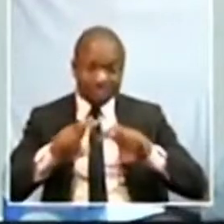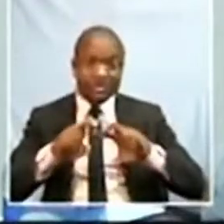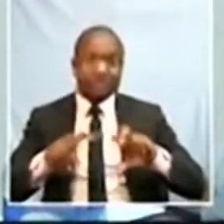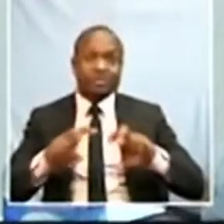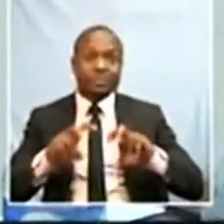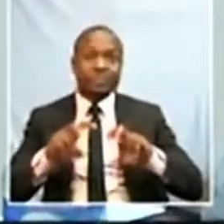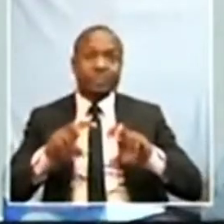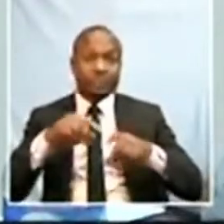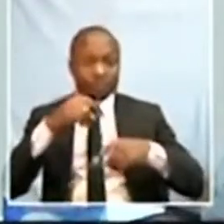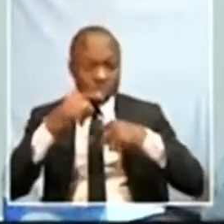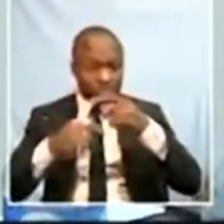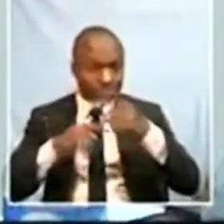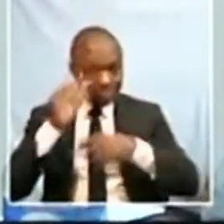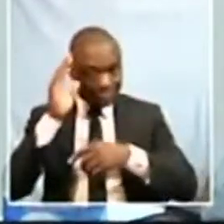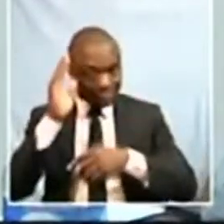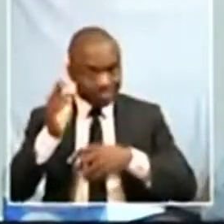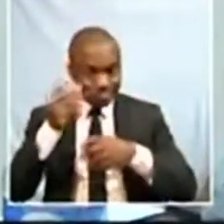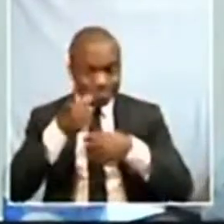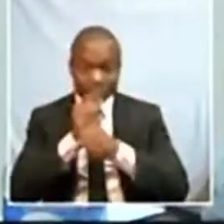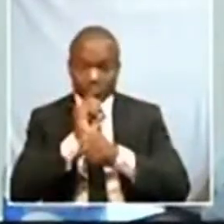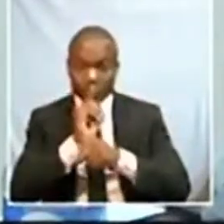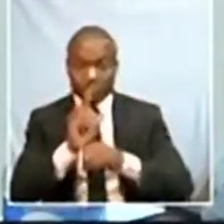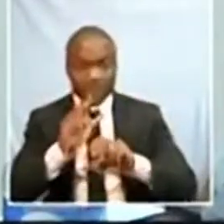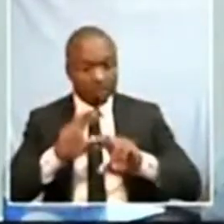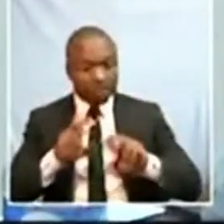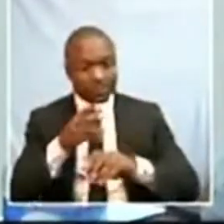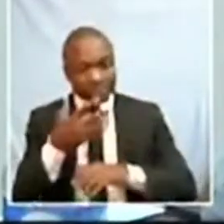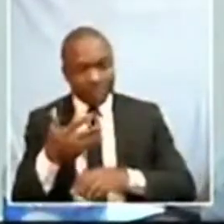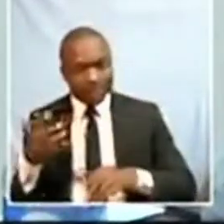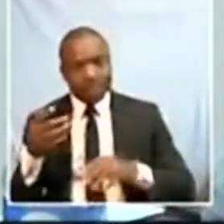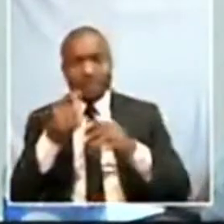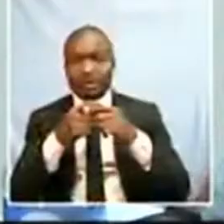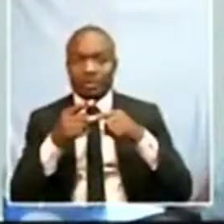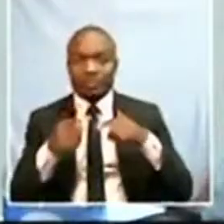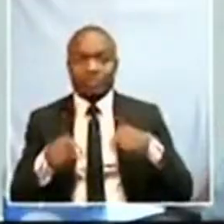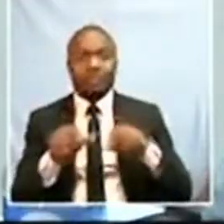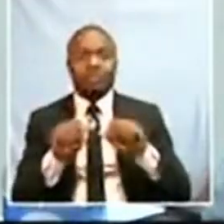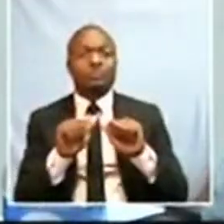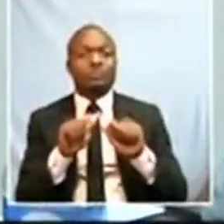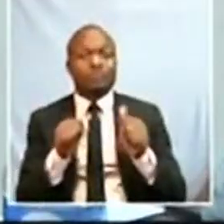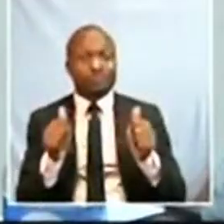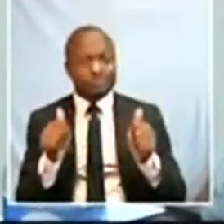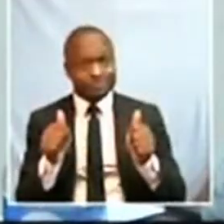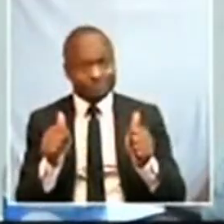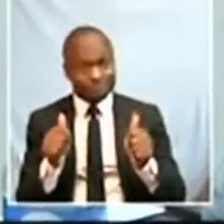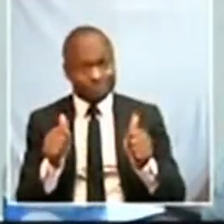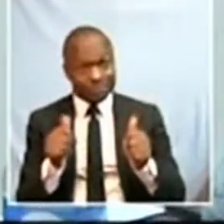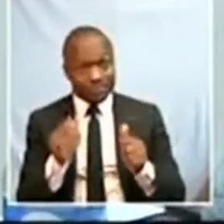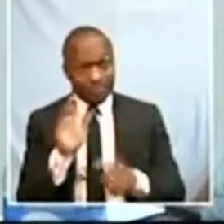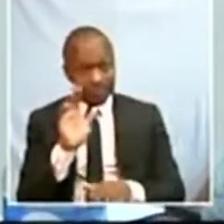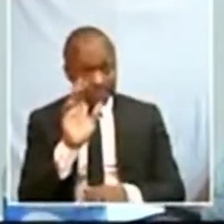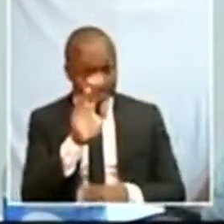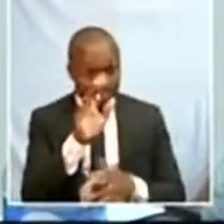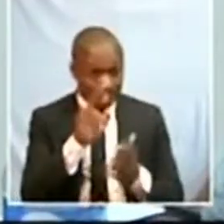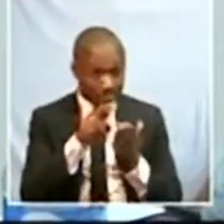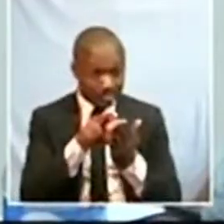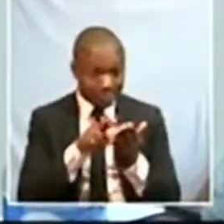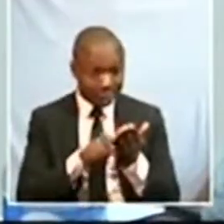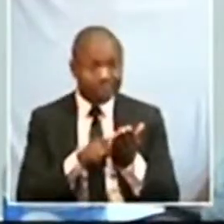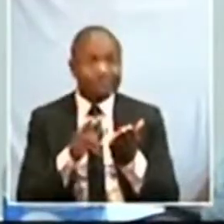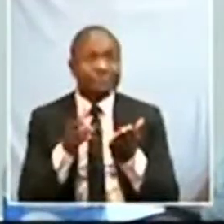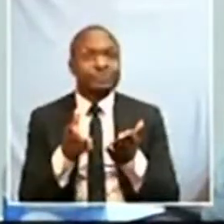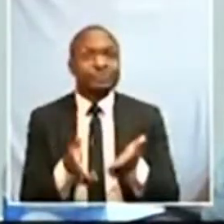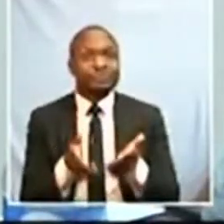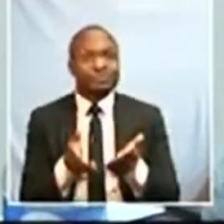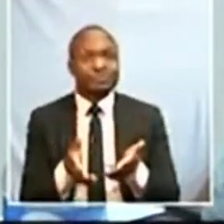ensure that you check that things are properly done. It is your submission before this committee